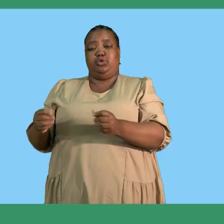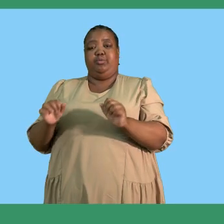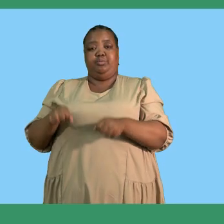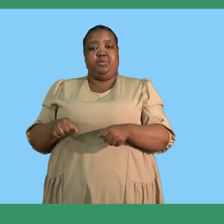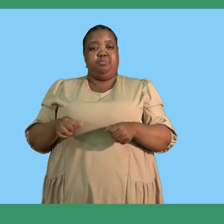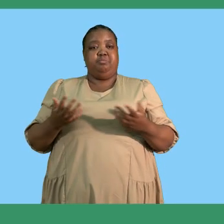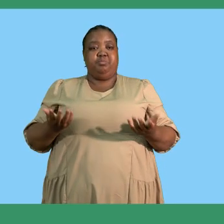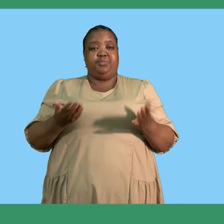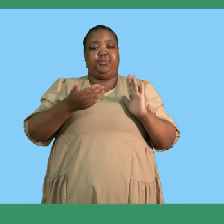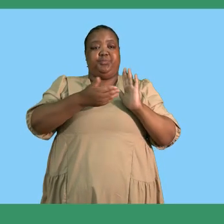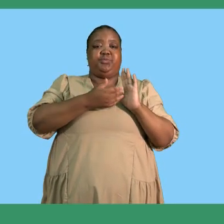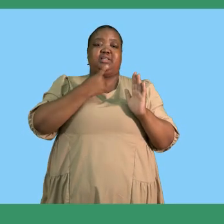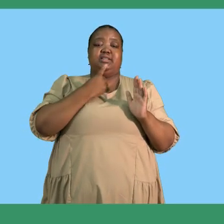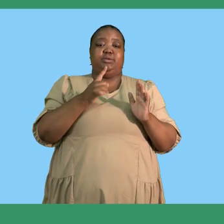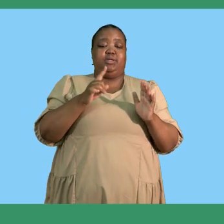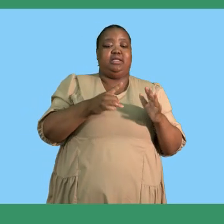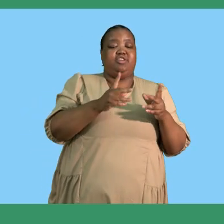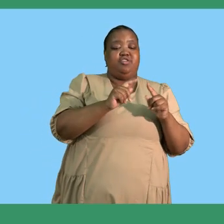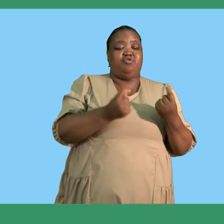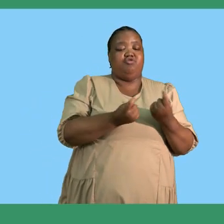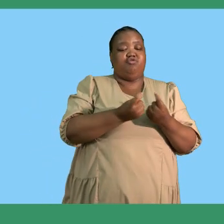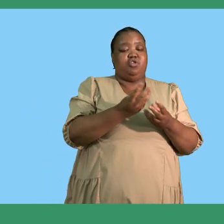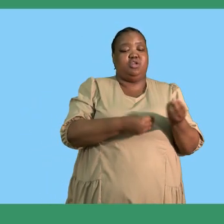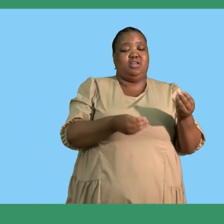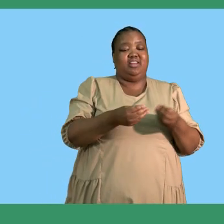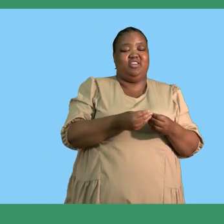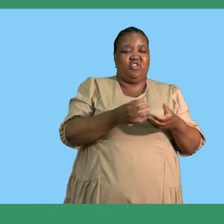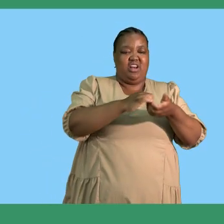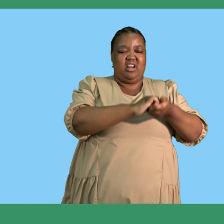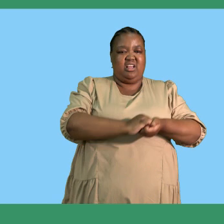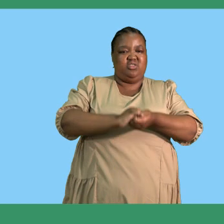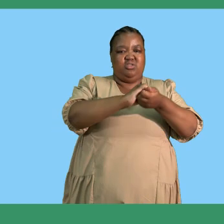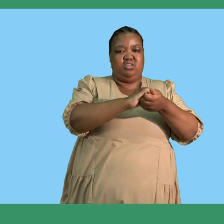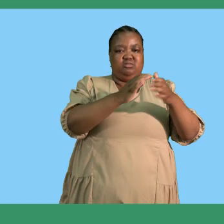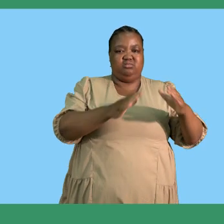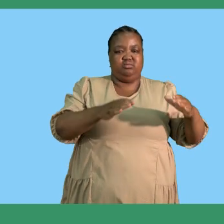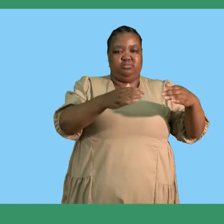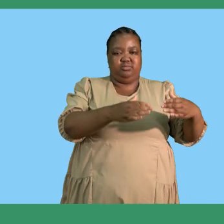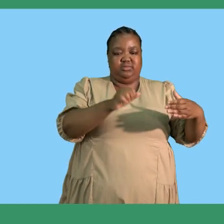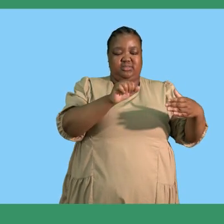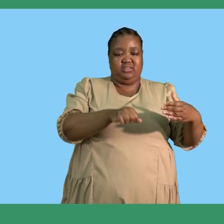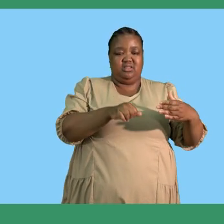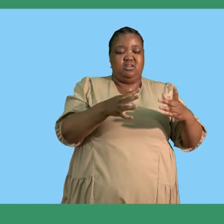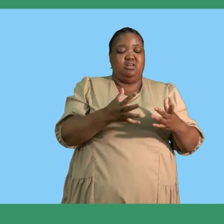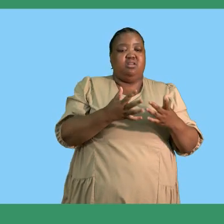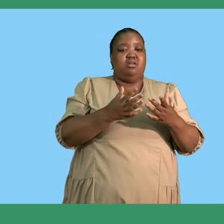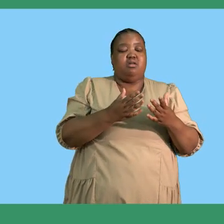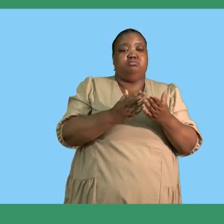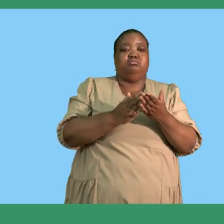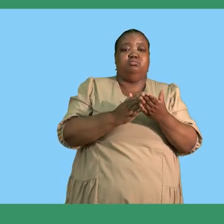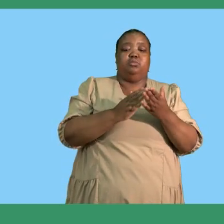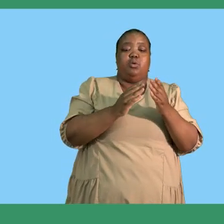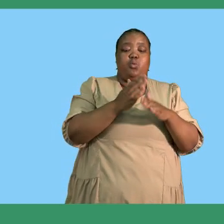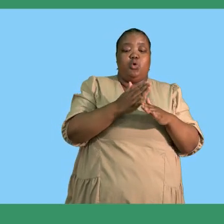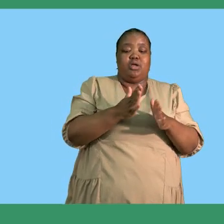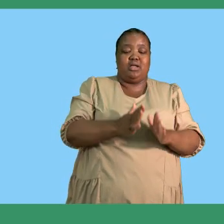is why it says here that a trade union is an association that is there to fight or protect